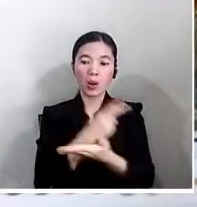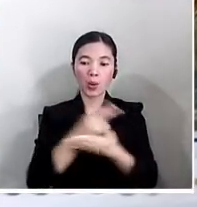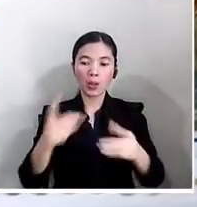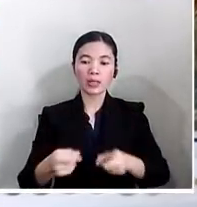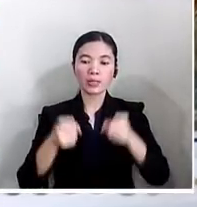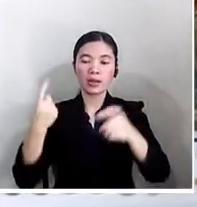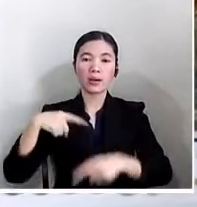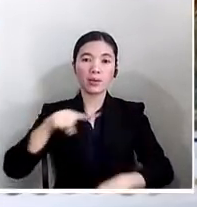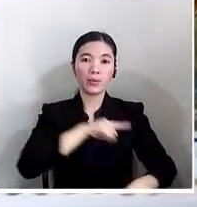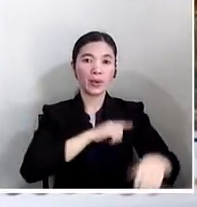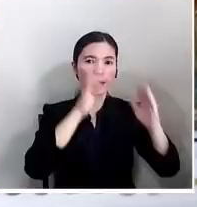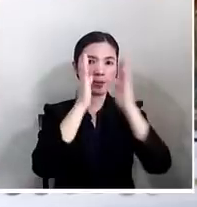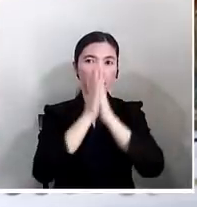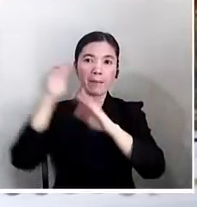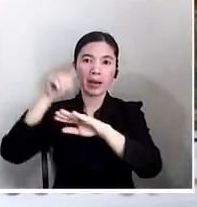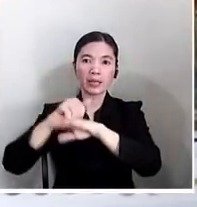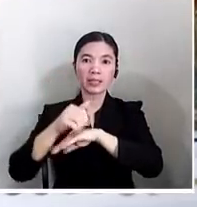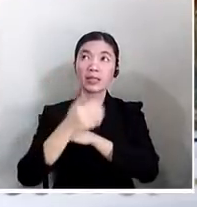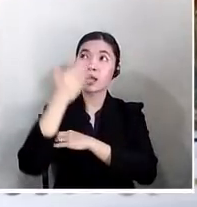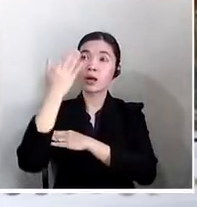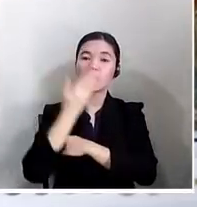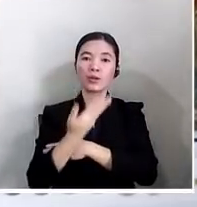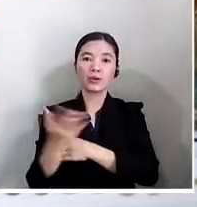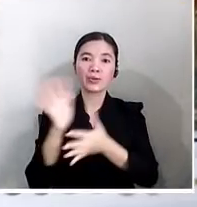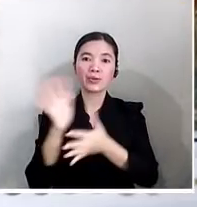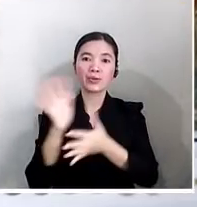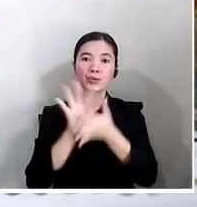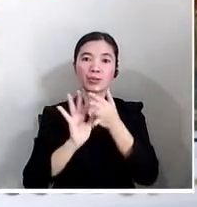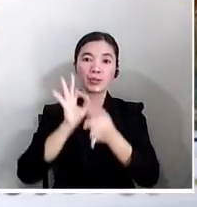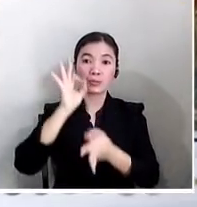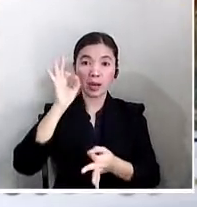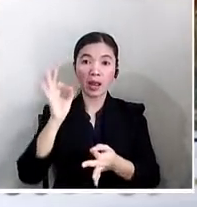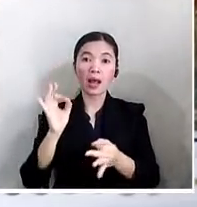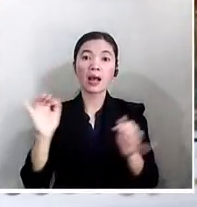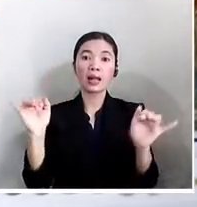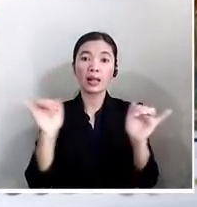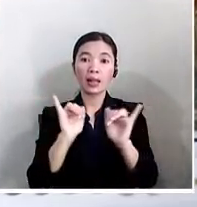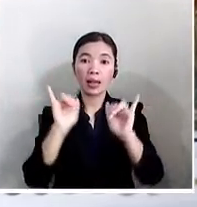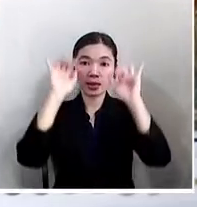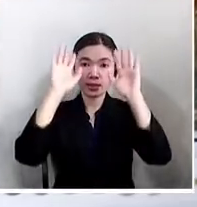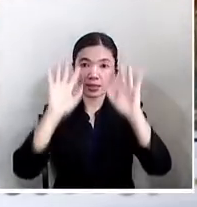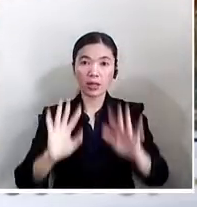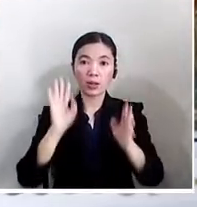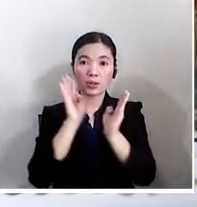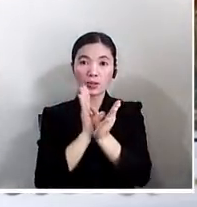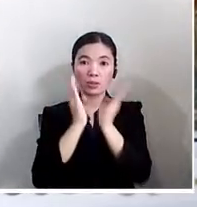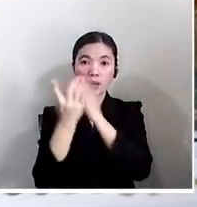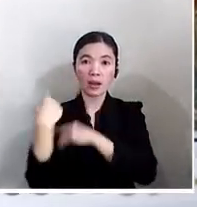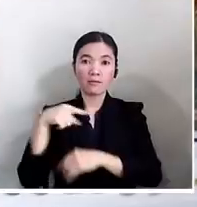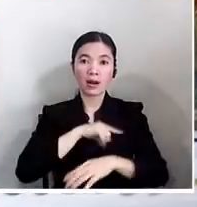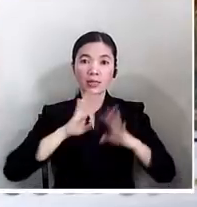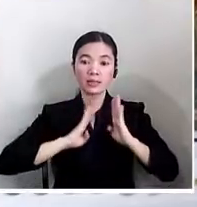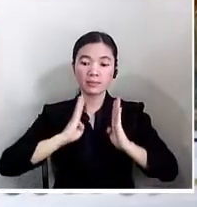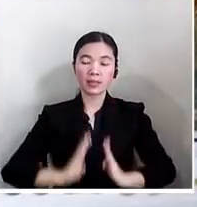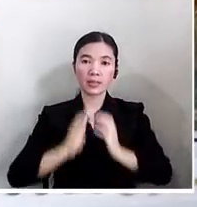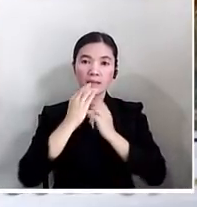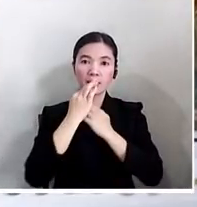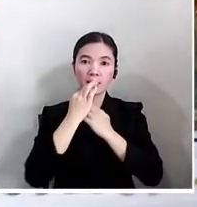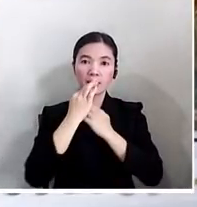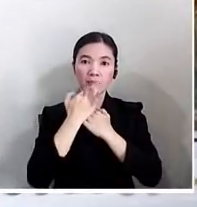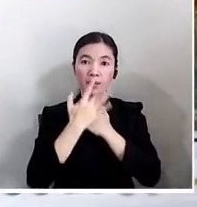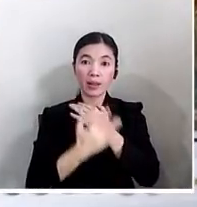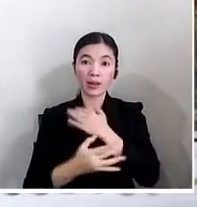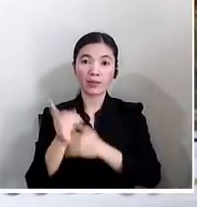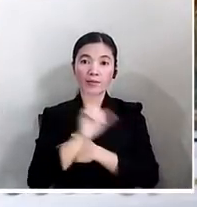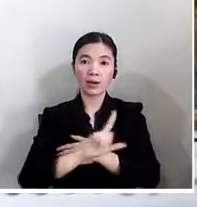pray, by sending down your Spirit upon them like the dewfall, so that they become for us the body and blood of our Lord